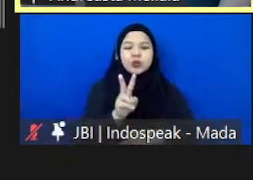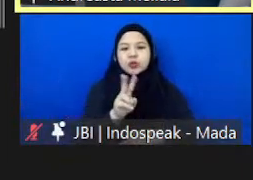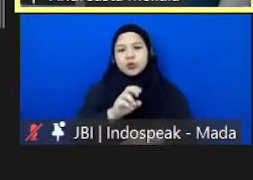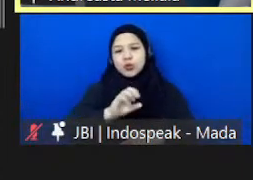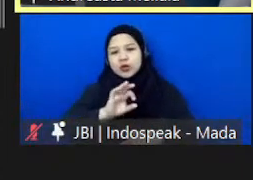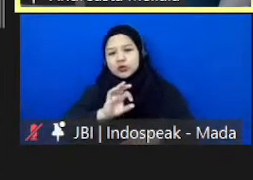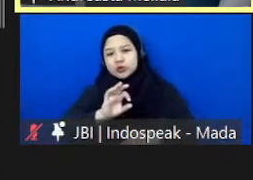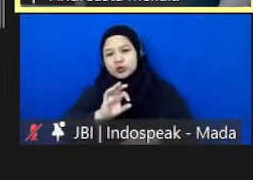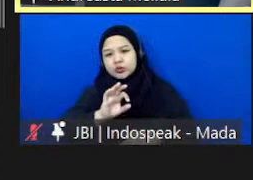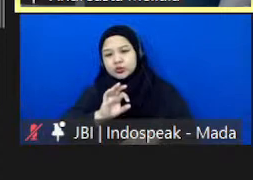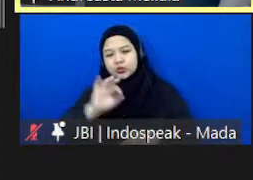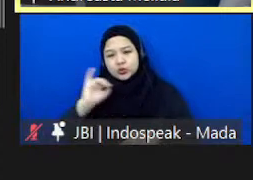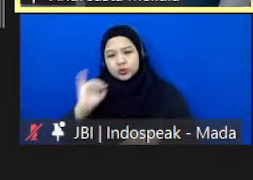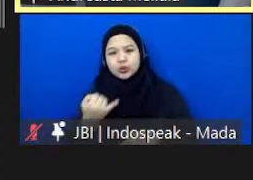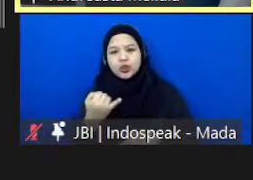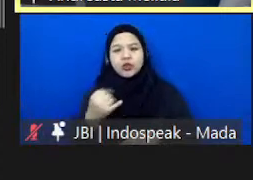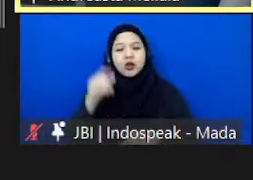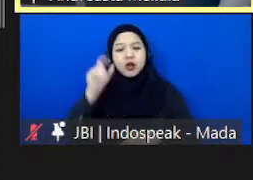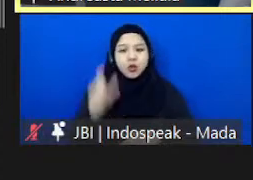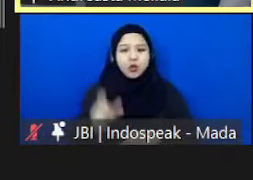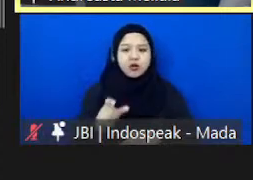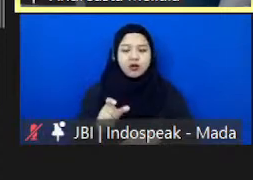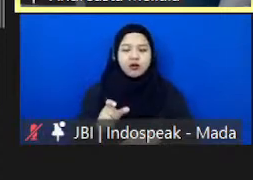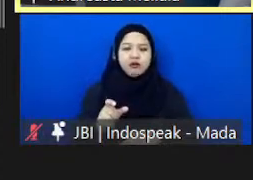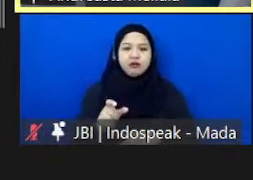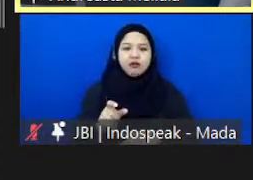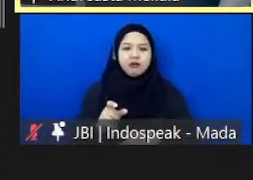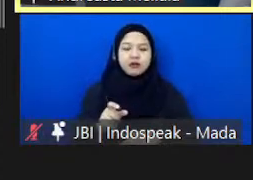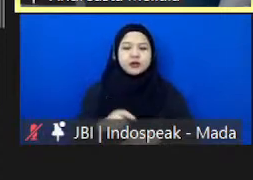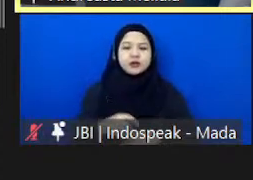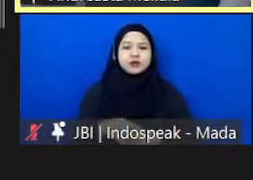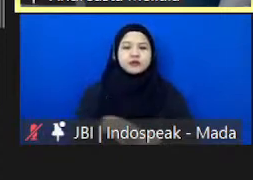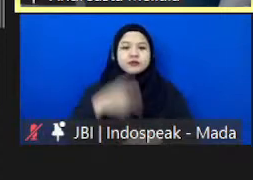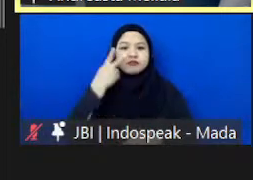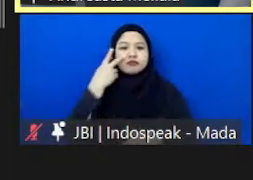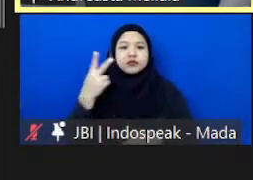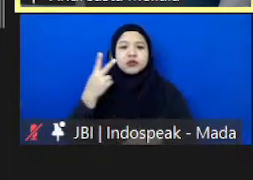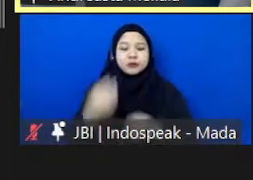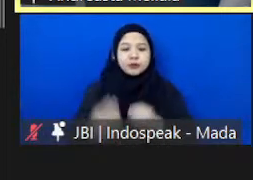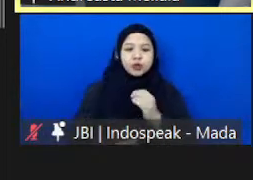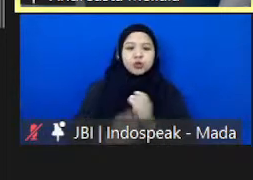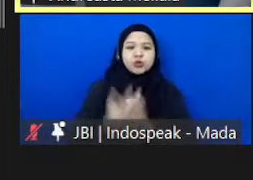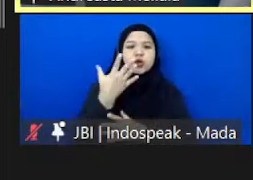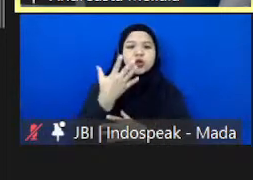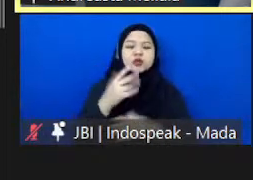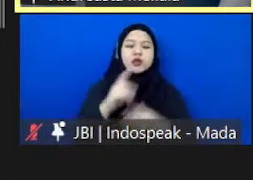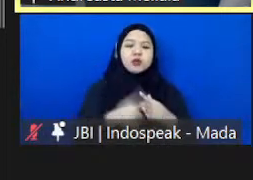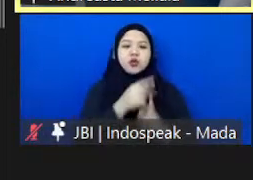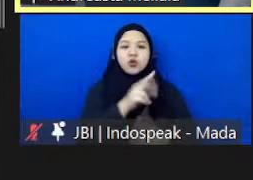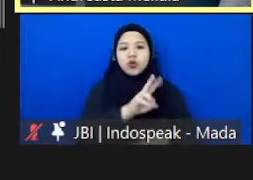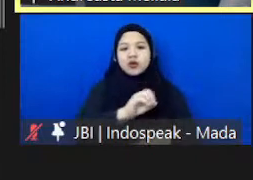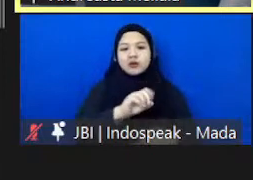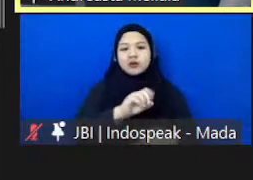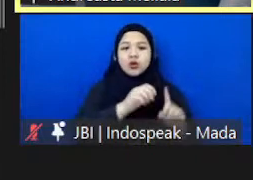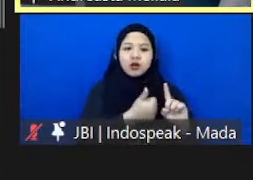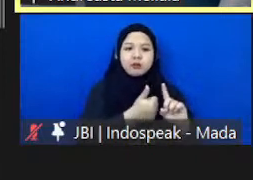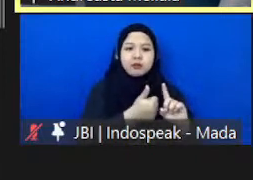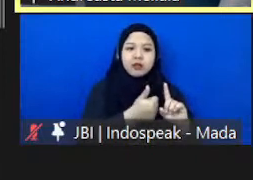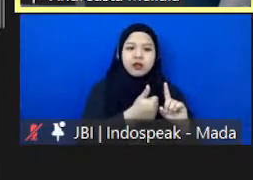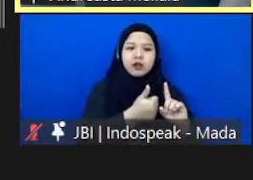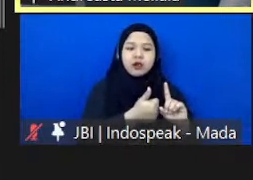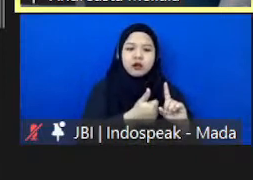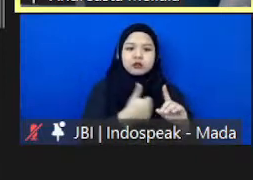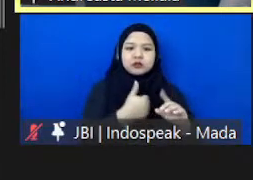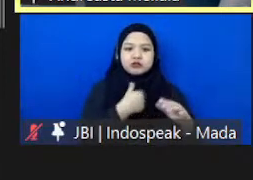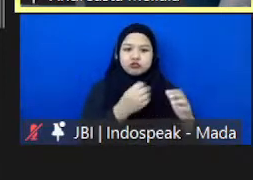million people. And if you see the growth over here since 2016 is quite a huge number.